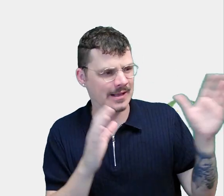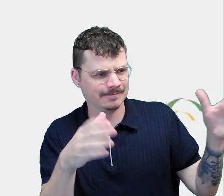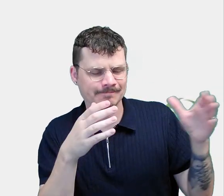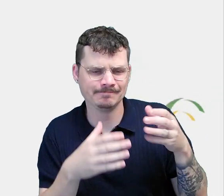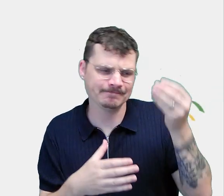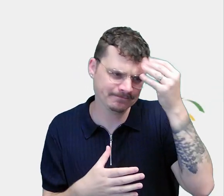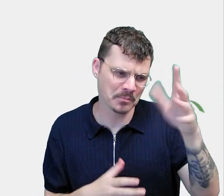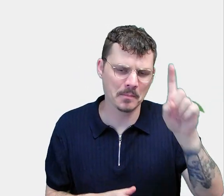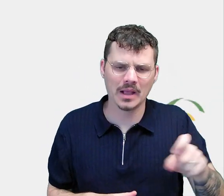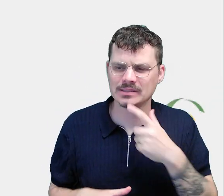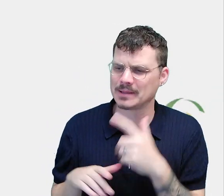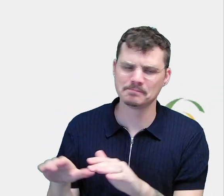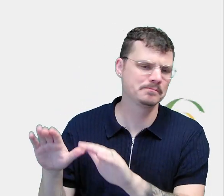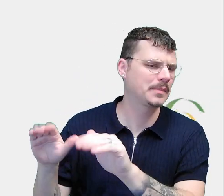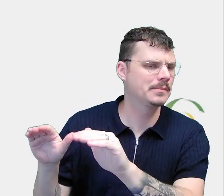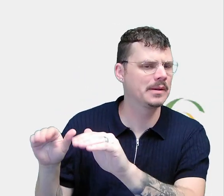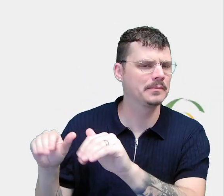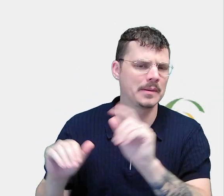say goodbye.